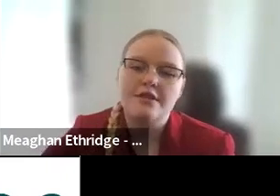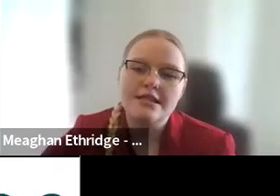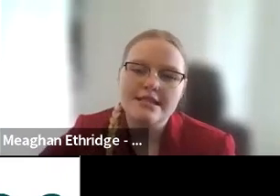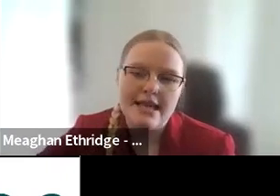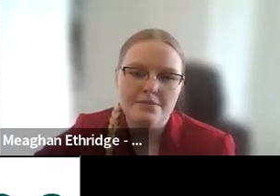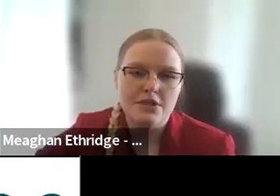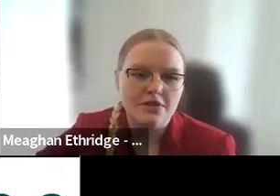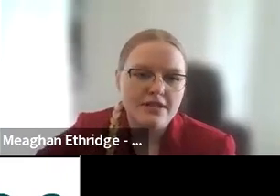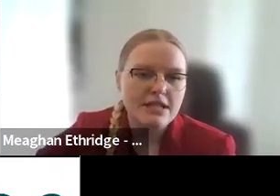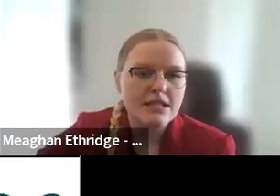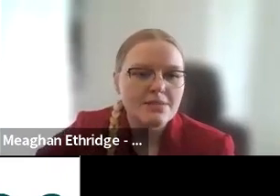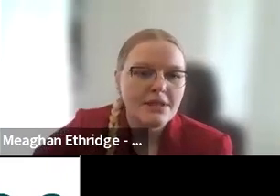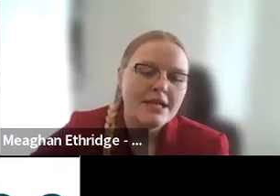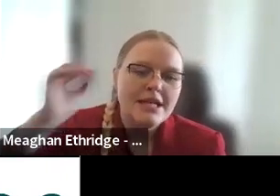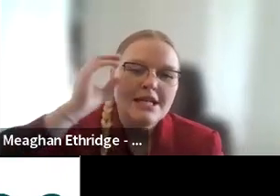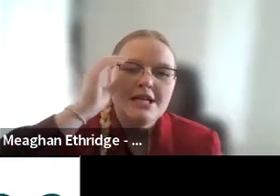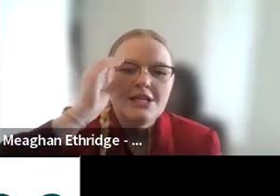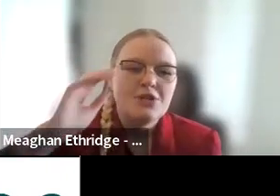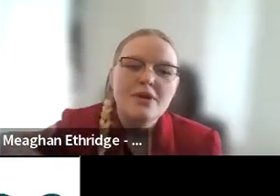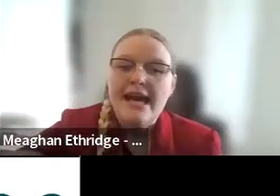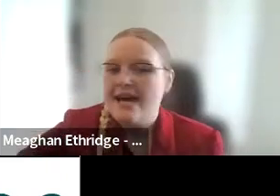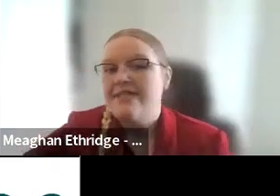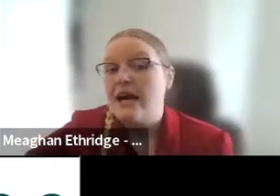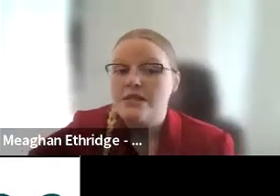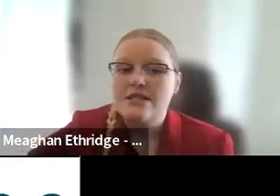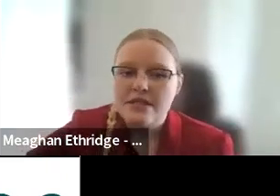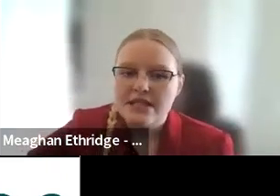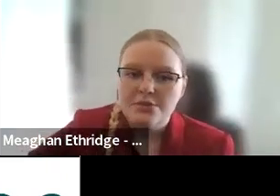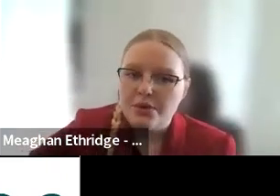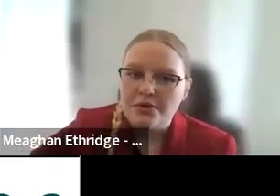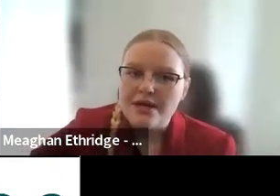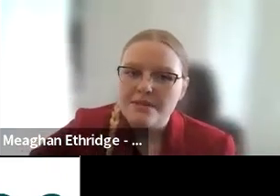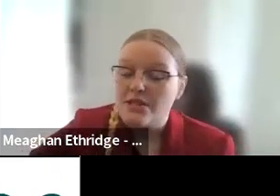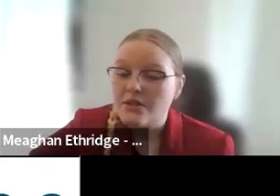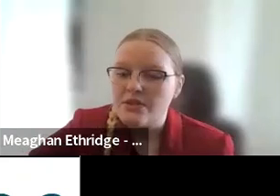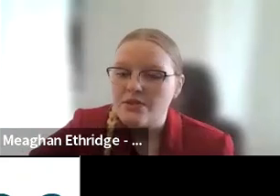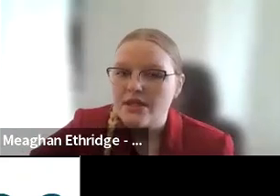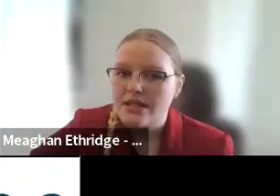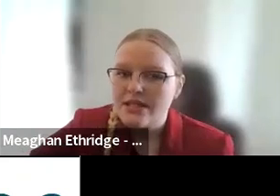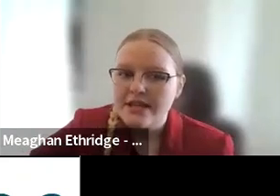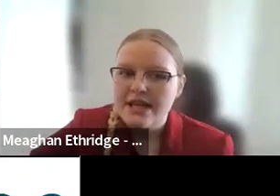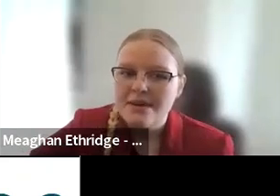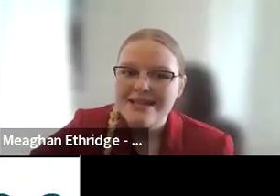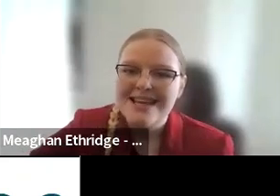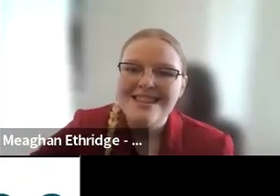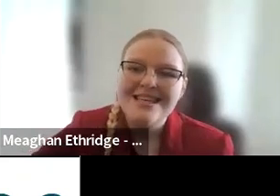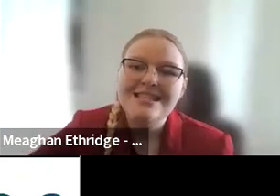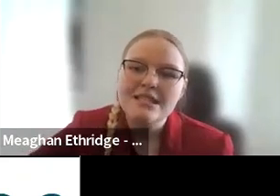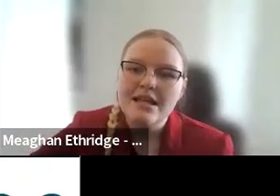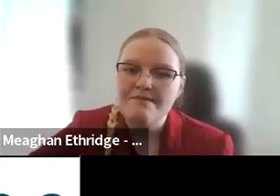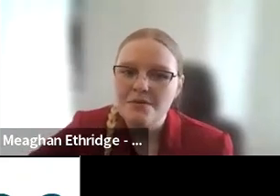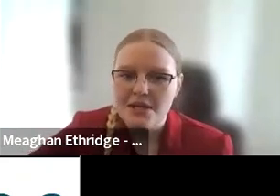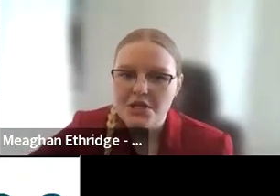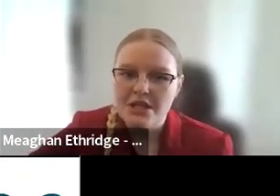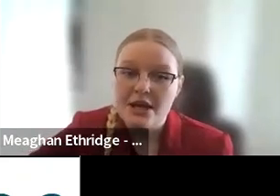generally offers the same services. So we have thousands of detailed programs and service records in our database, and